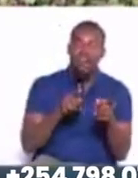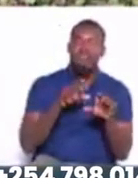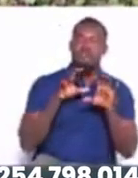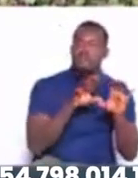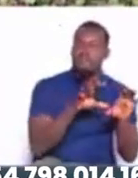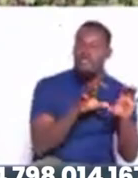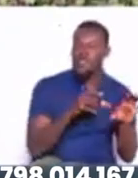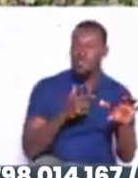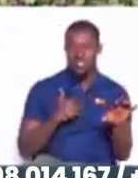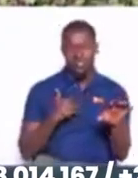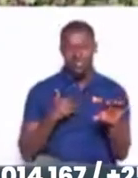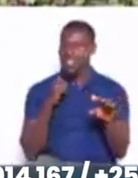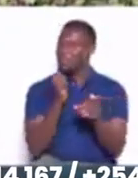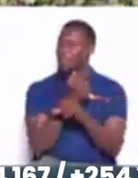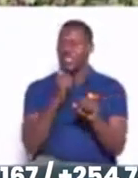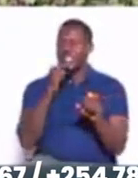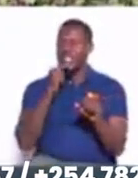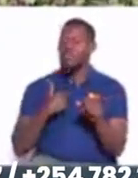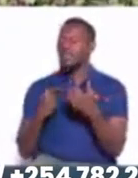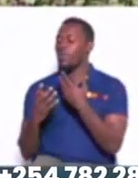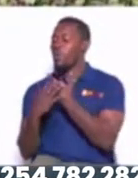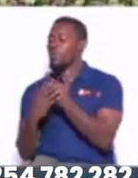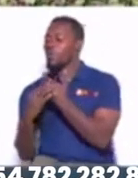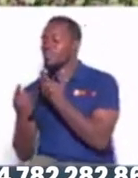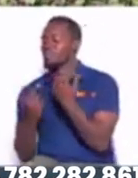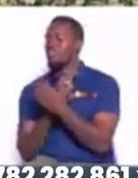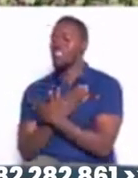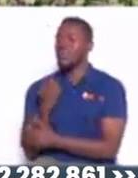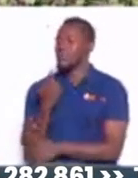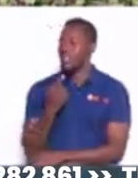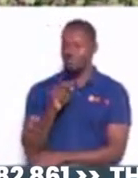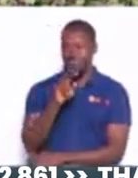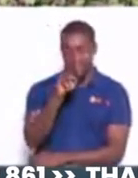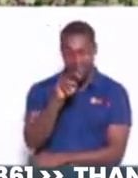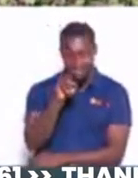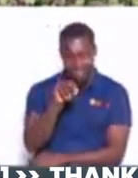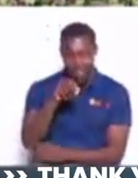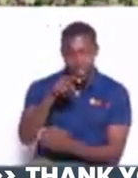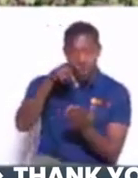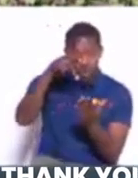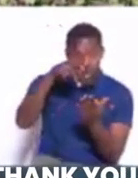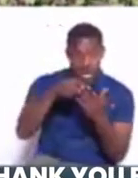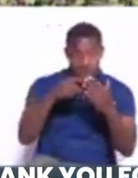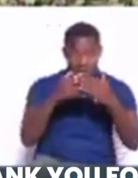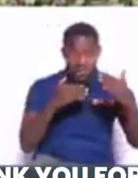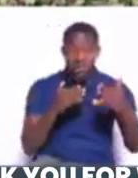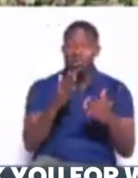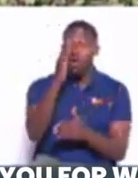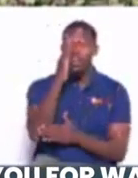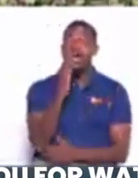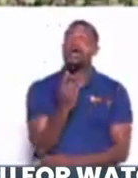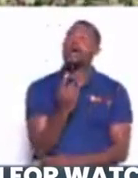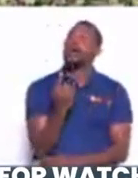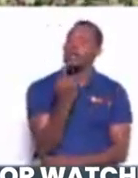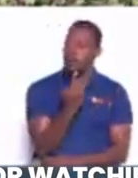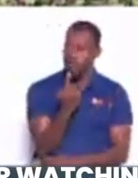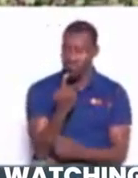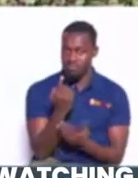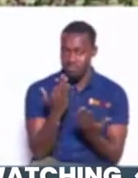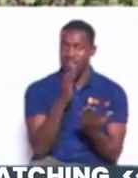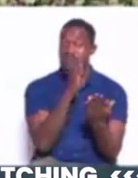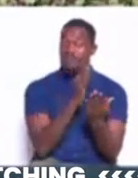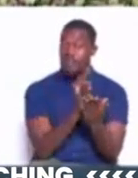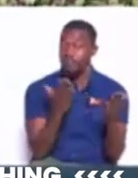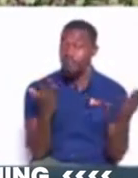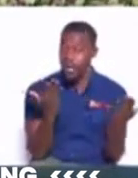my environment. Every single one of us will stand before God alone. Romans chapter 14, verse